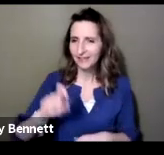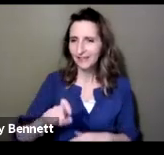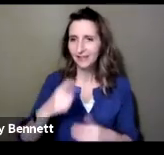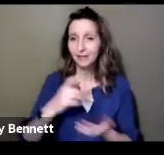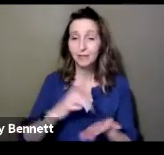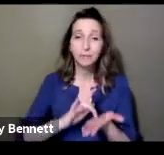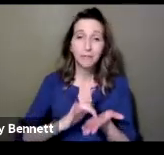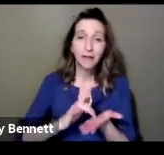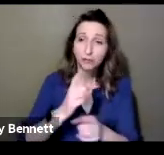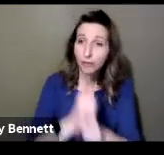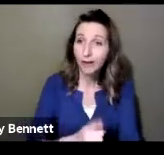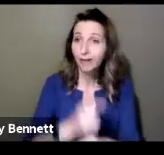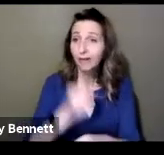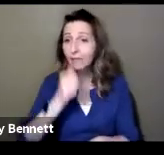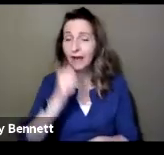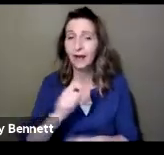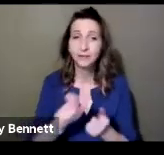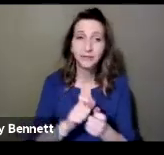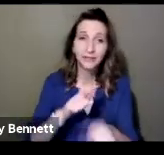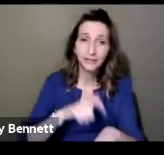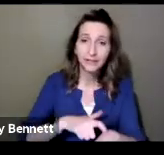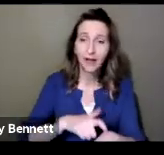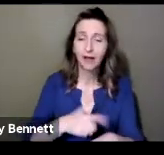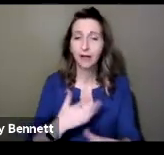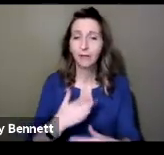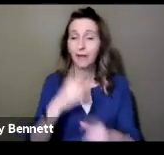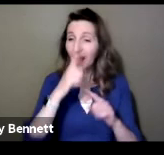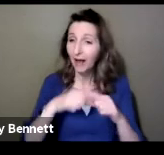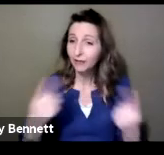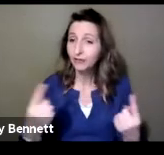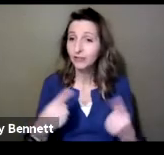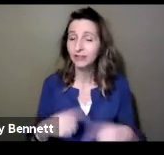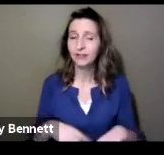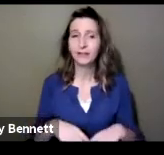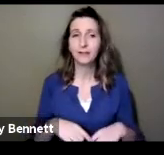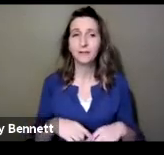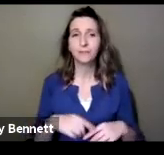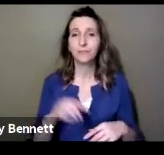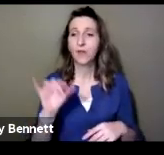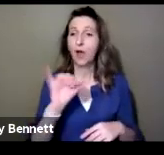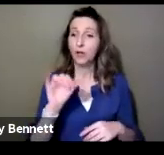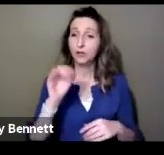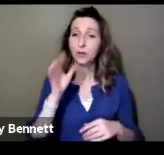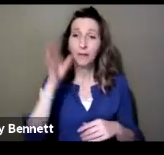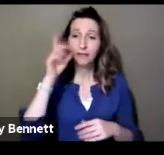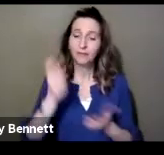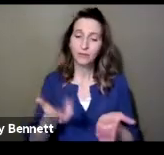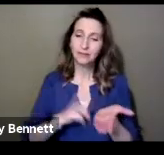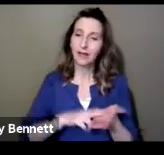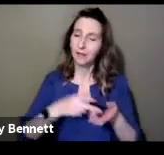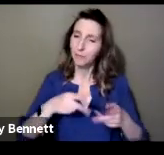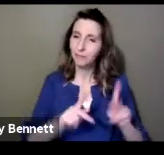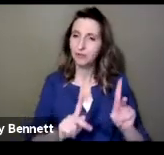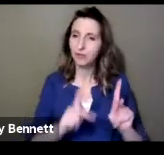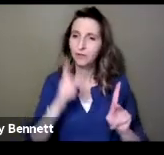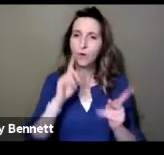daily or at certain times, allergies, things like that, consent to medical care, because we are staffed 24